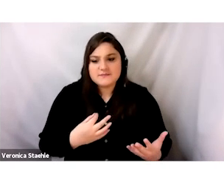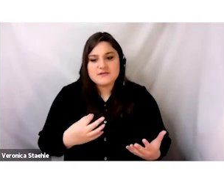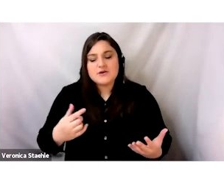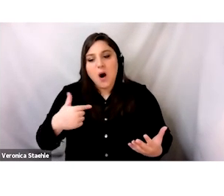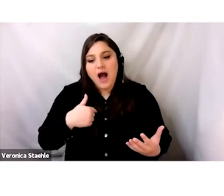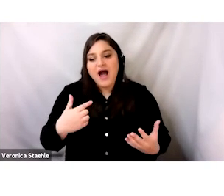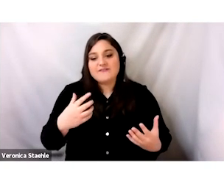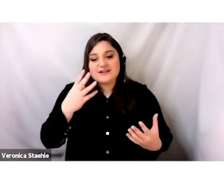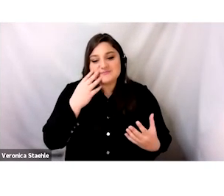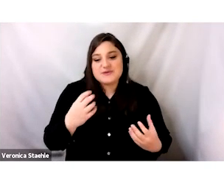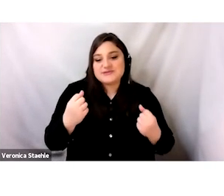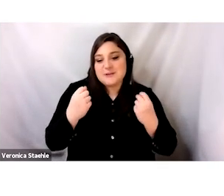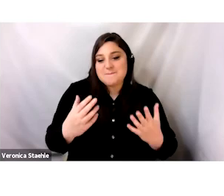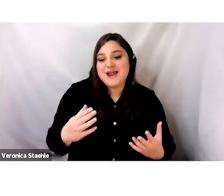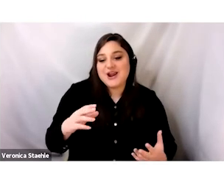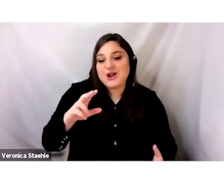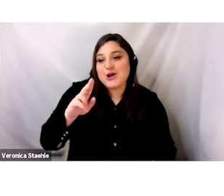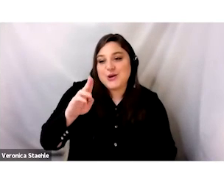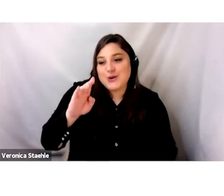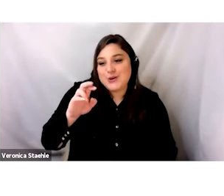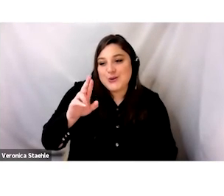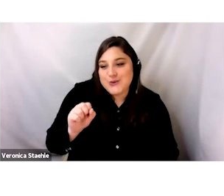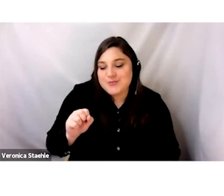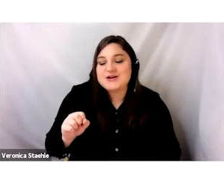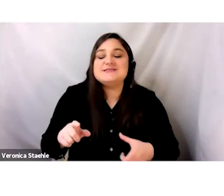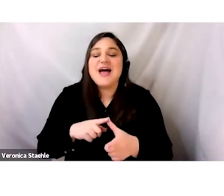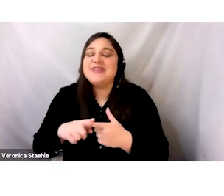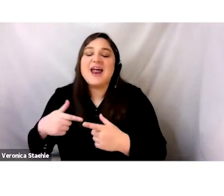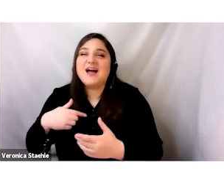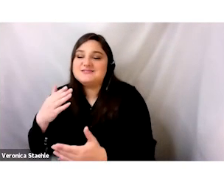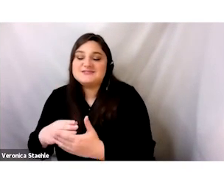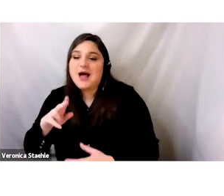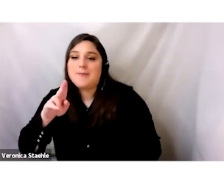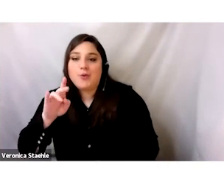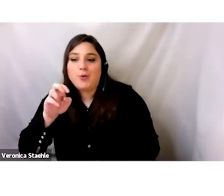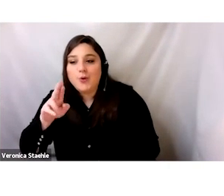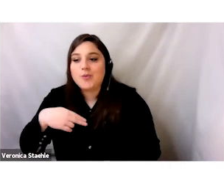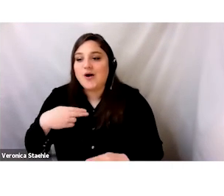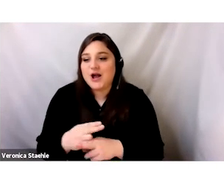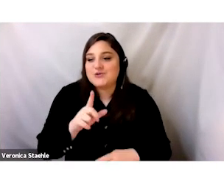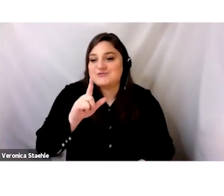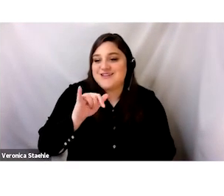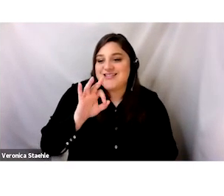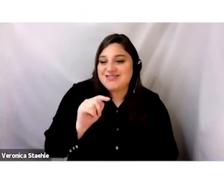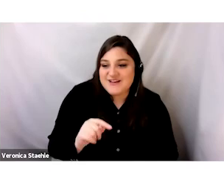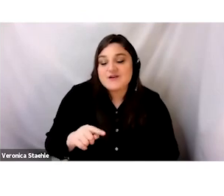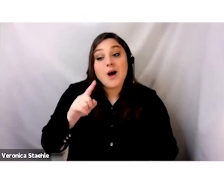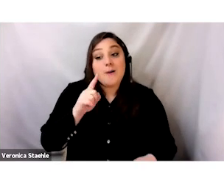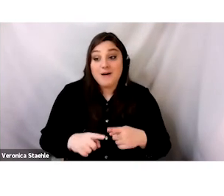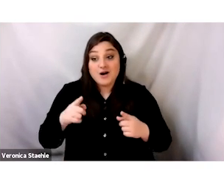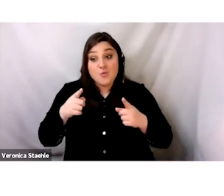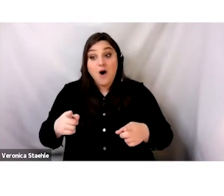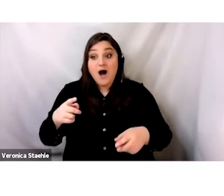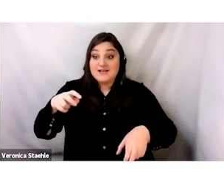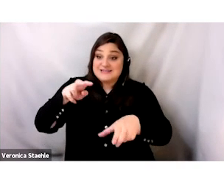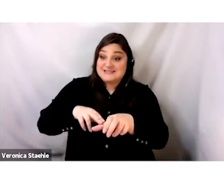and actually that was before I went to Lyft because of what was Uber doing, but where literally I've had to have conversation with folks that wanted